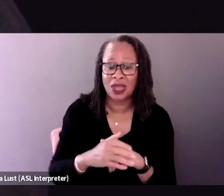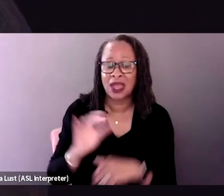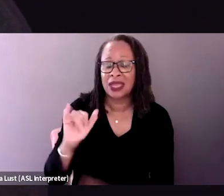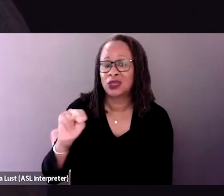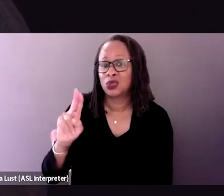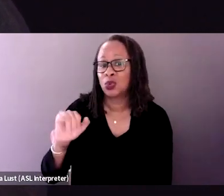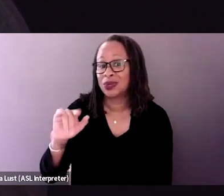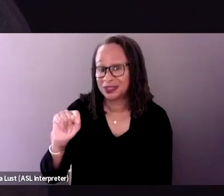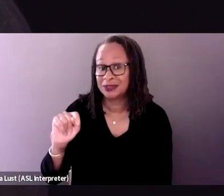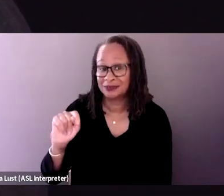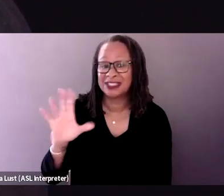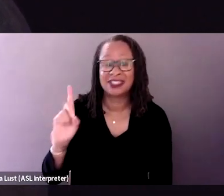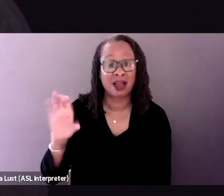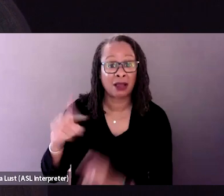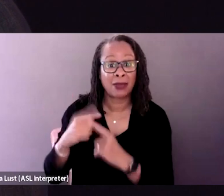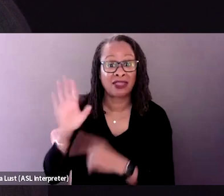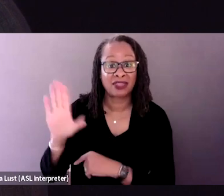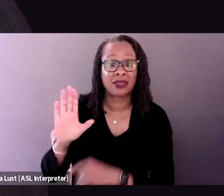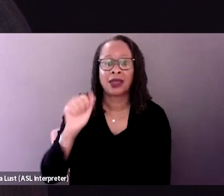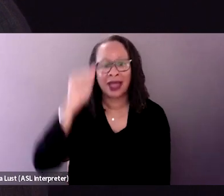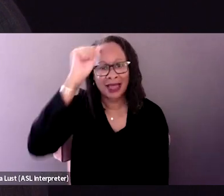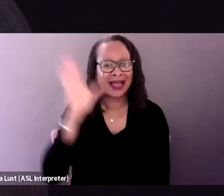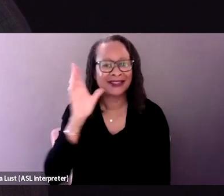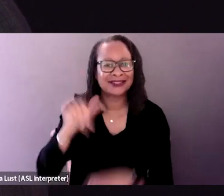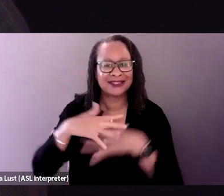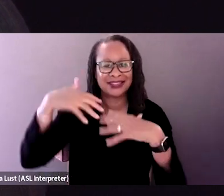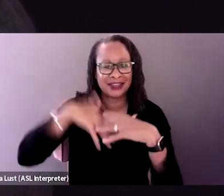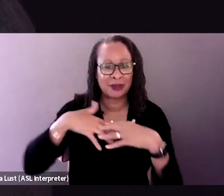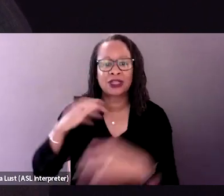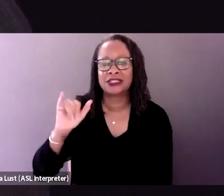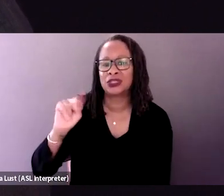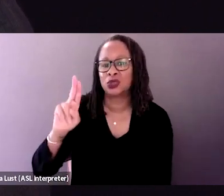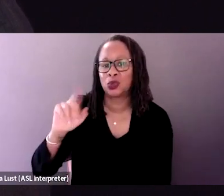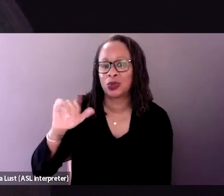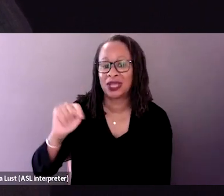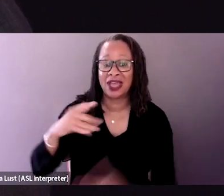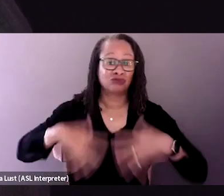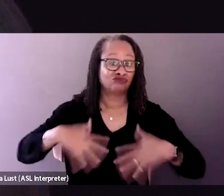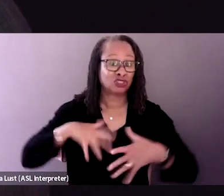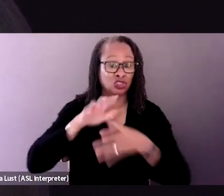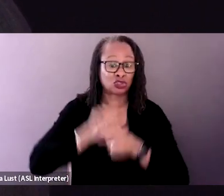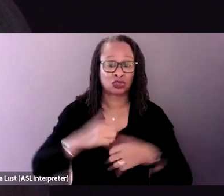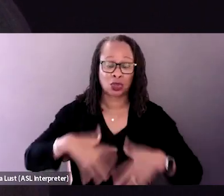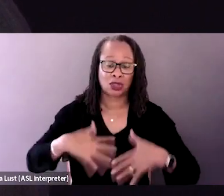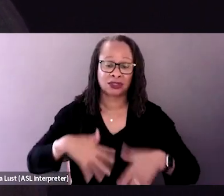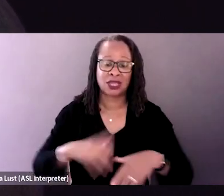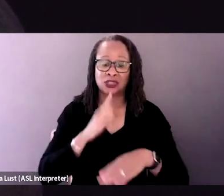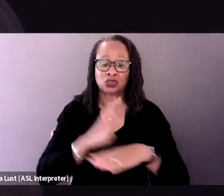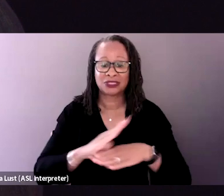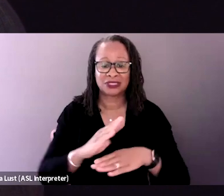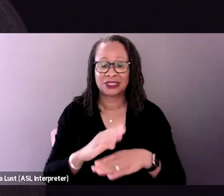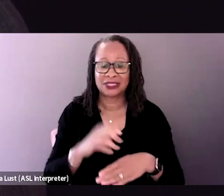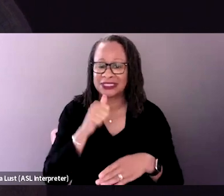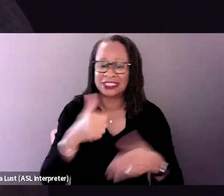documentary about the Inuit, and they're wearing their traditional garb, even though actually at the time they didn't dress